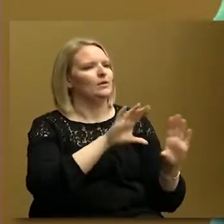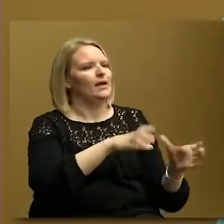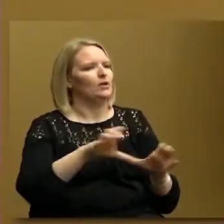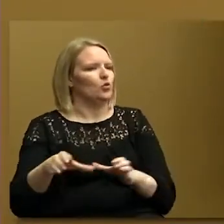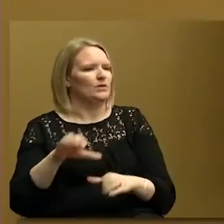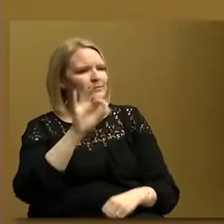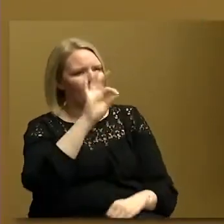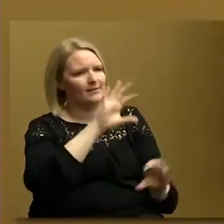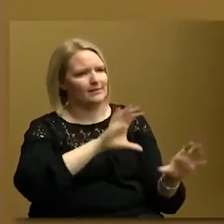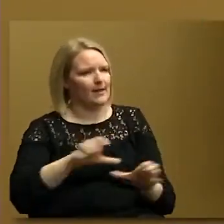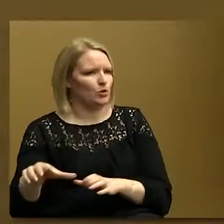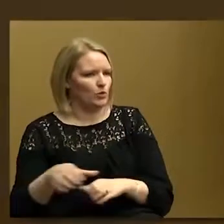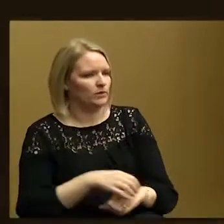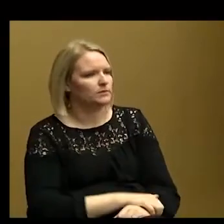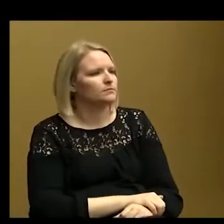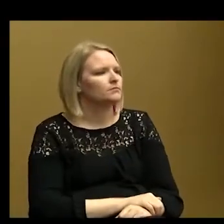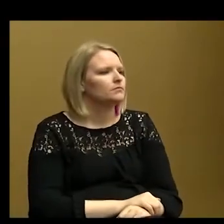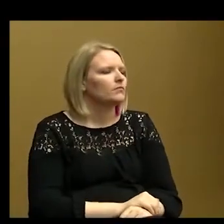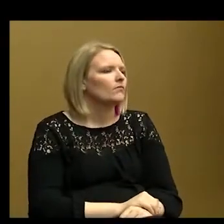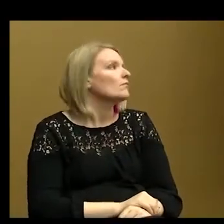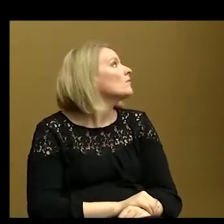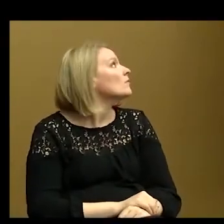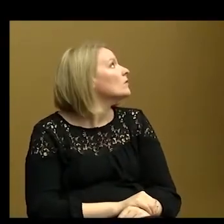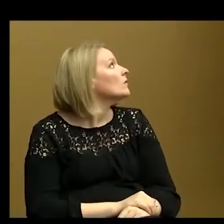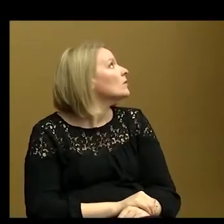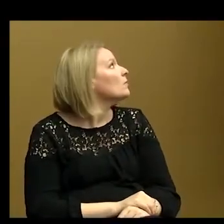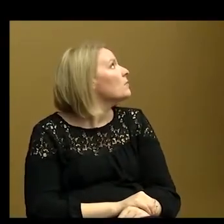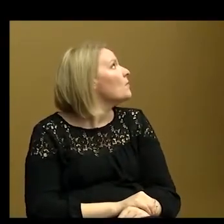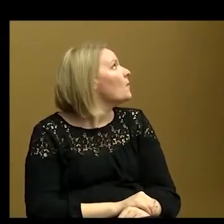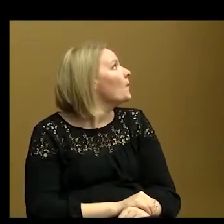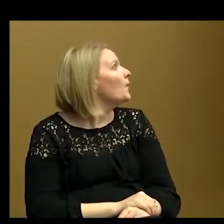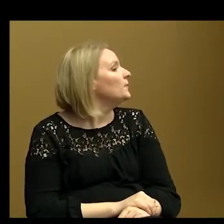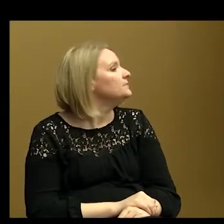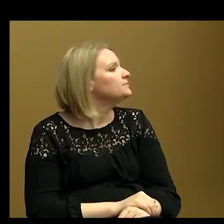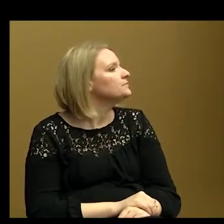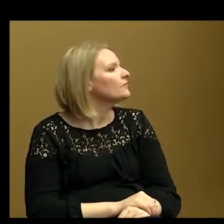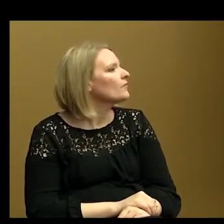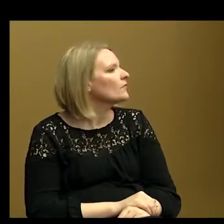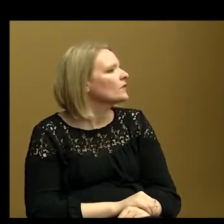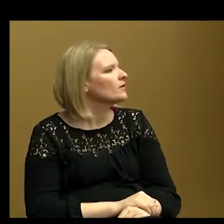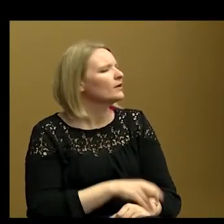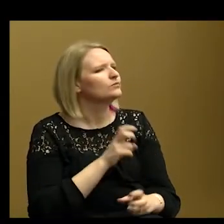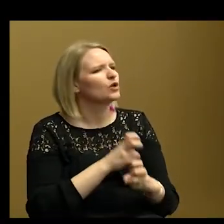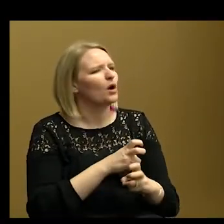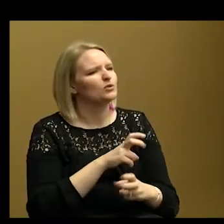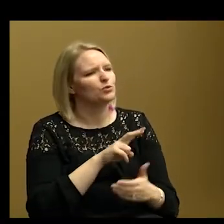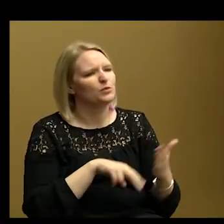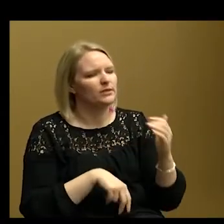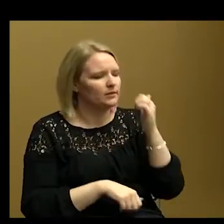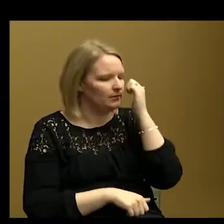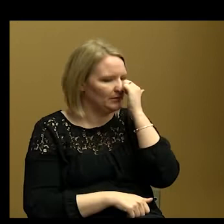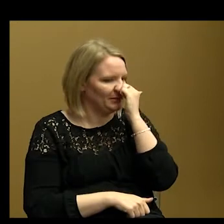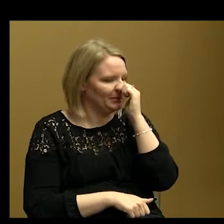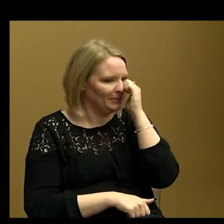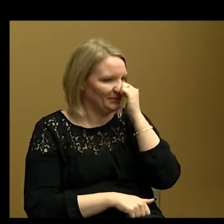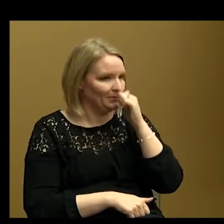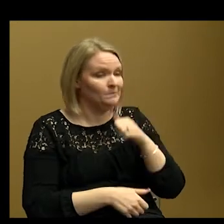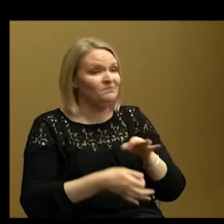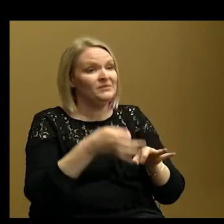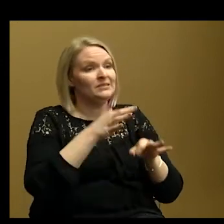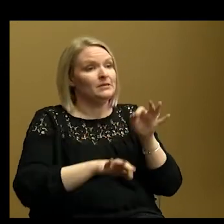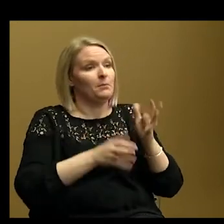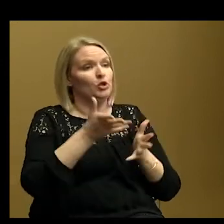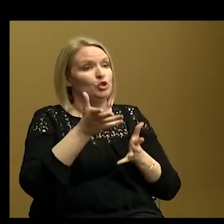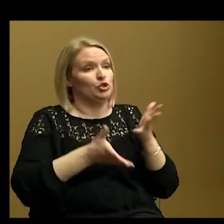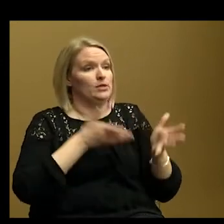9 categories. And they are, wow, that's hard to read. They are simple